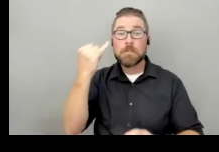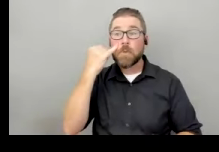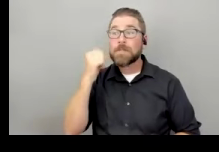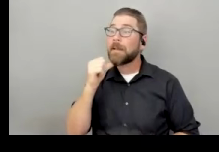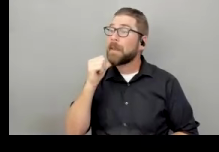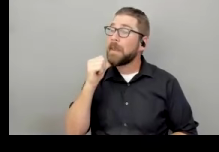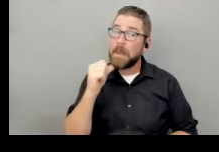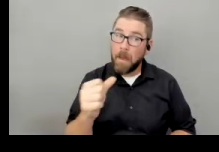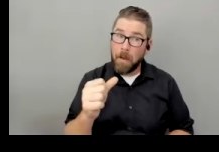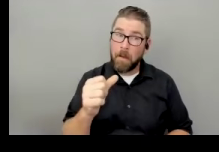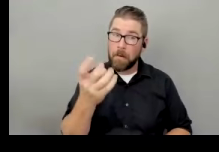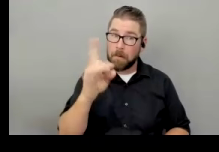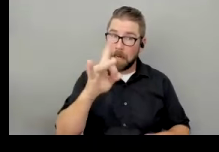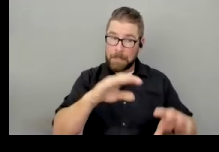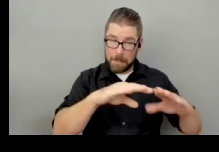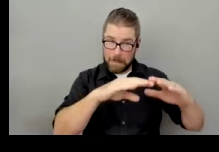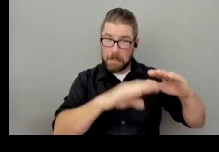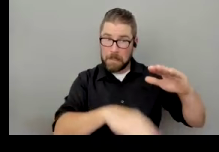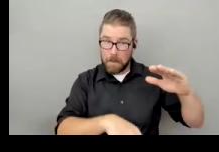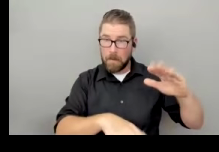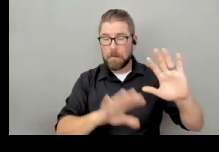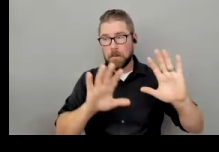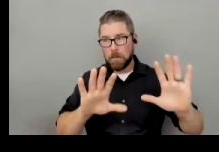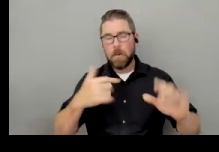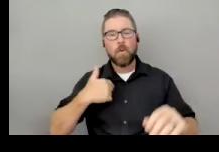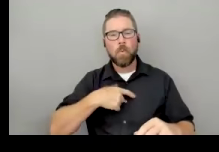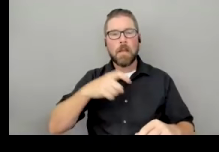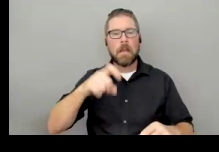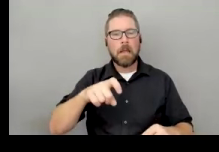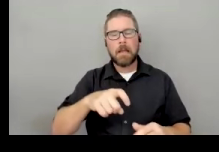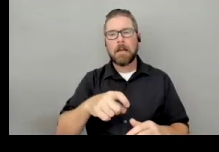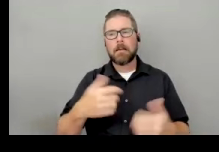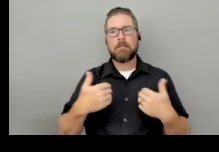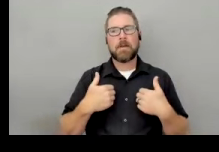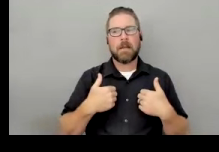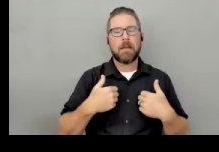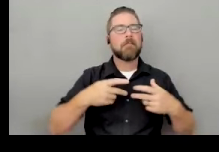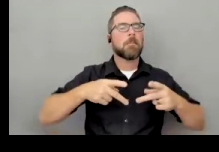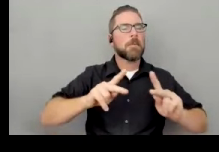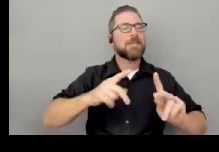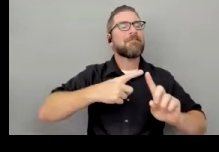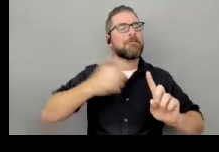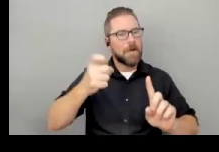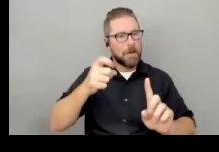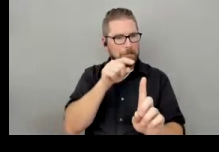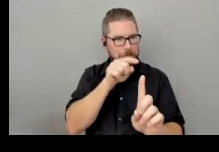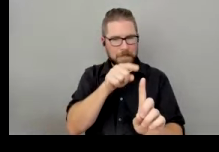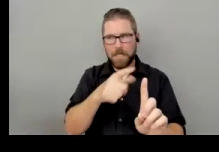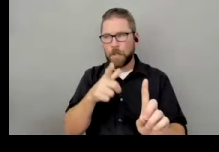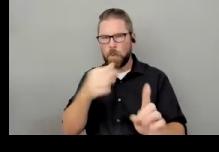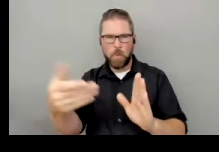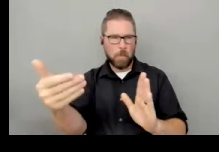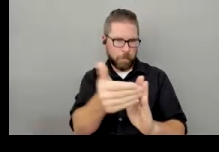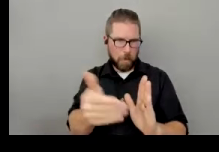able to do so. And in those situations are typically the sexual assault situations. So without a complainant